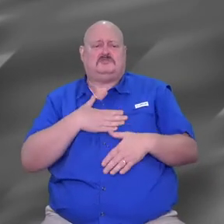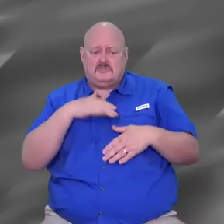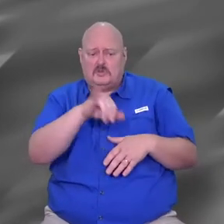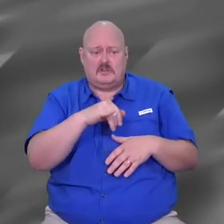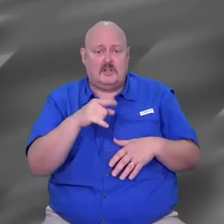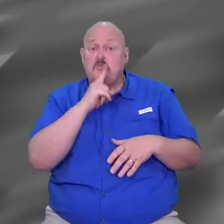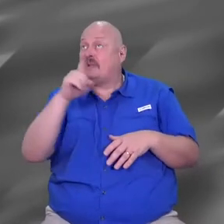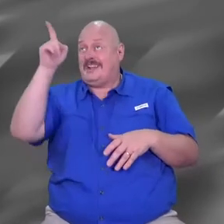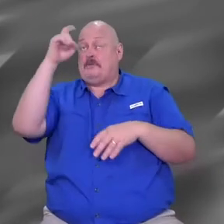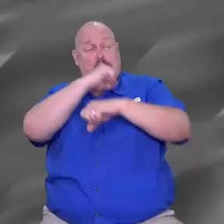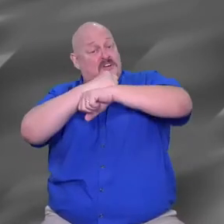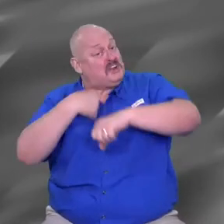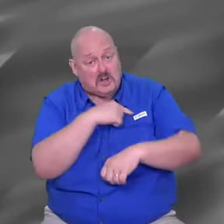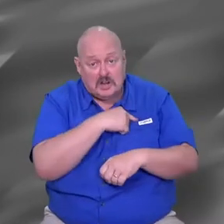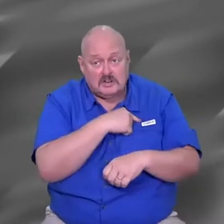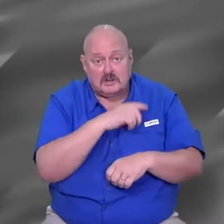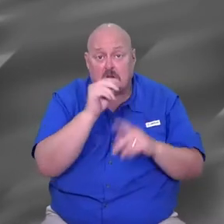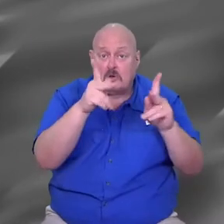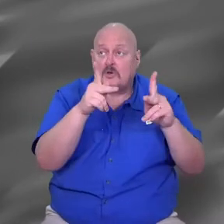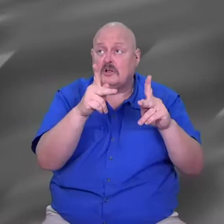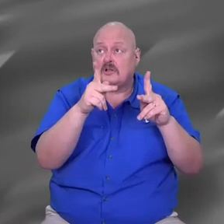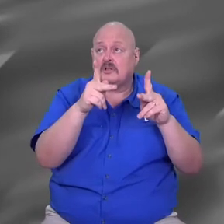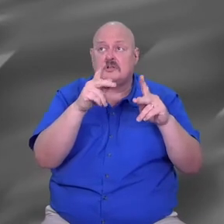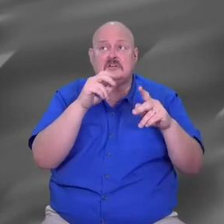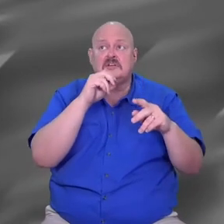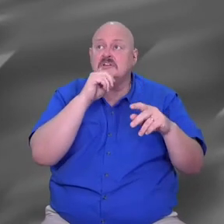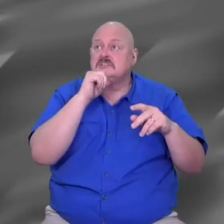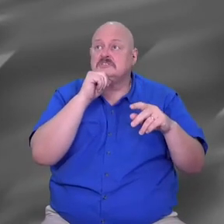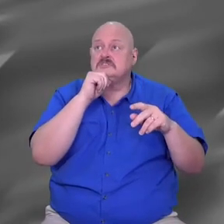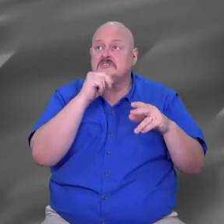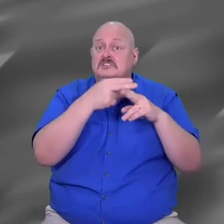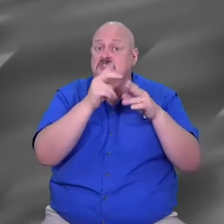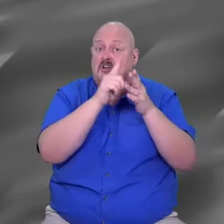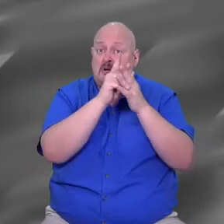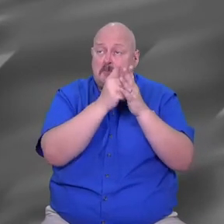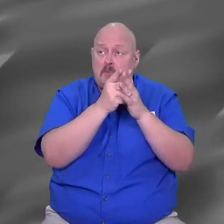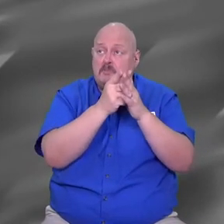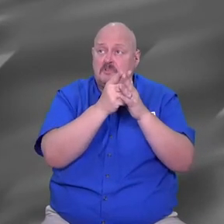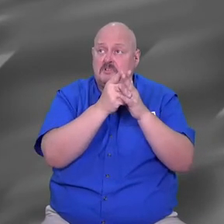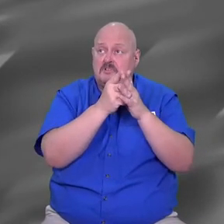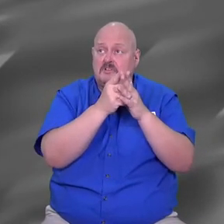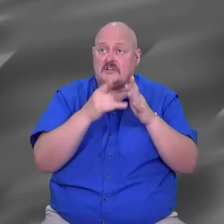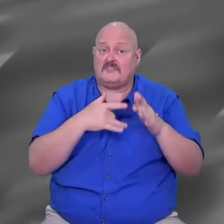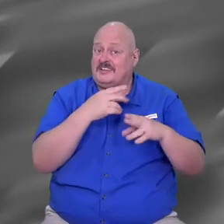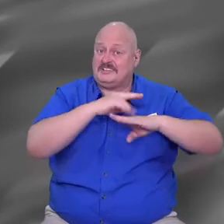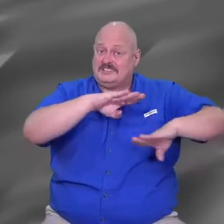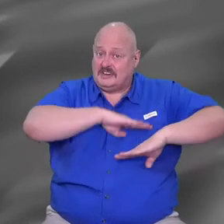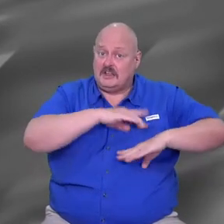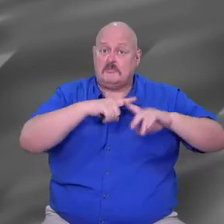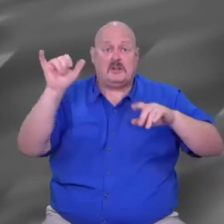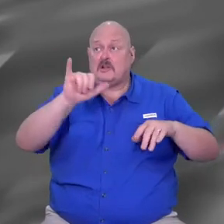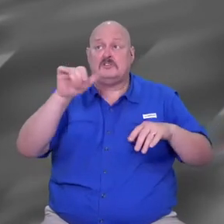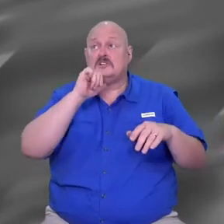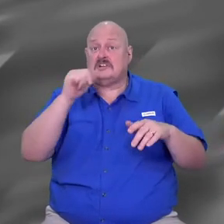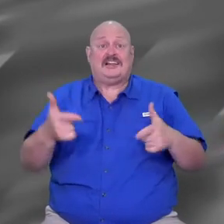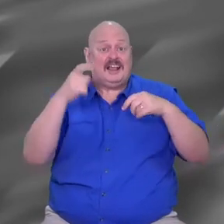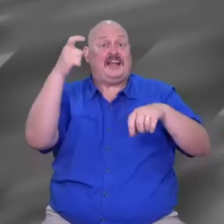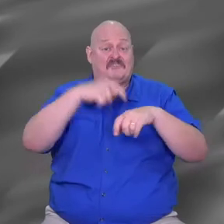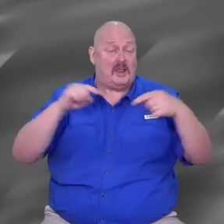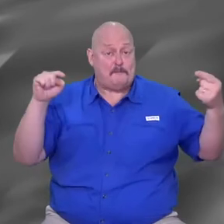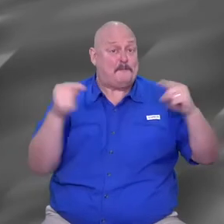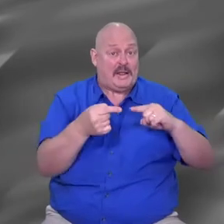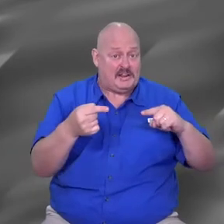us. Okay, so there's not a brief momentary sense of satisfaction, but there's also not a lifetime of